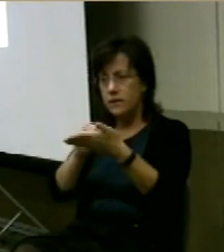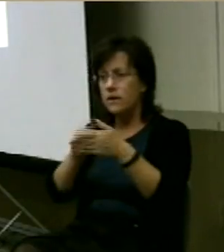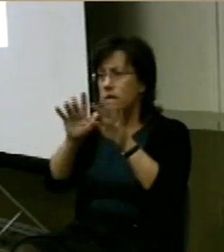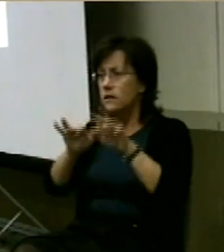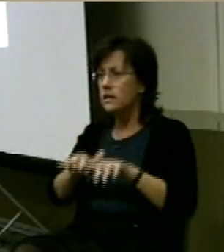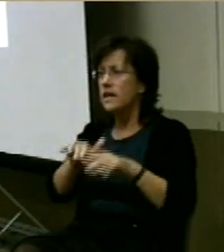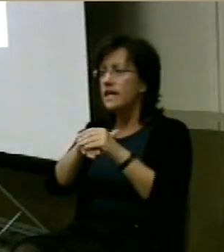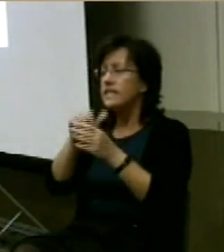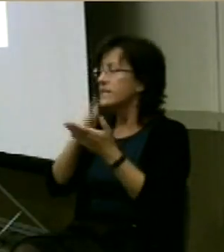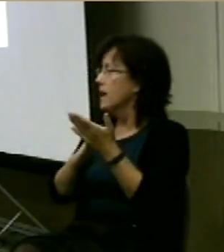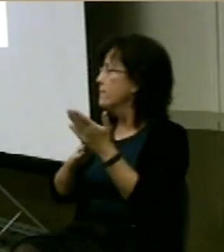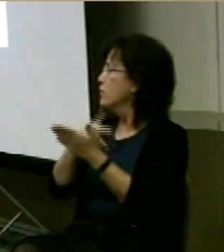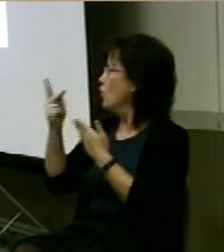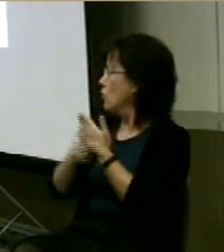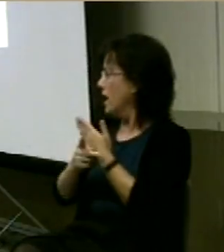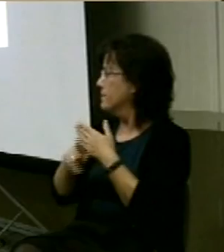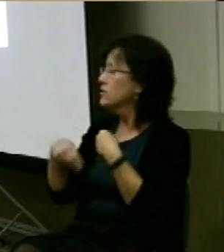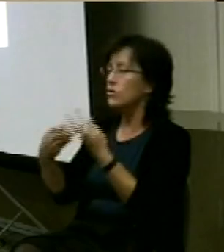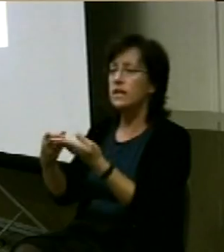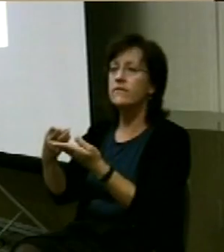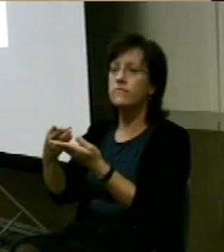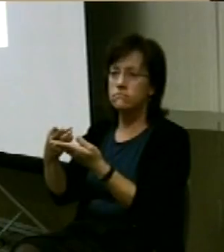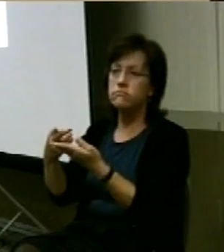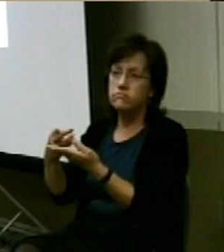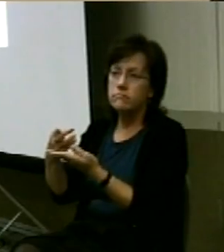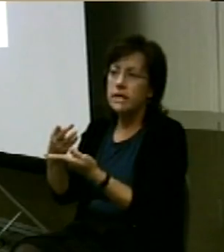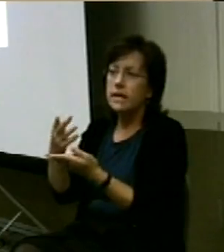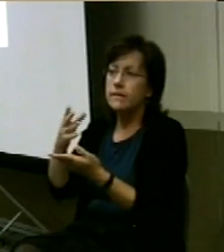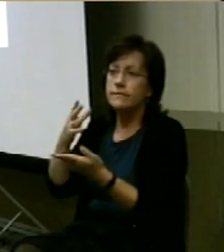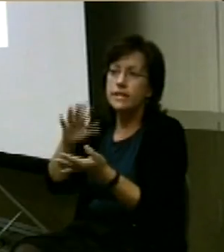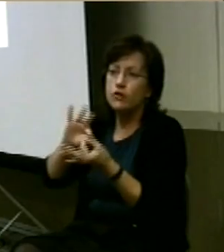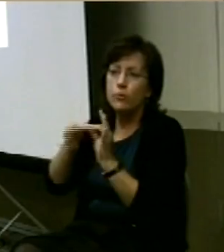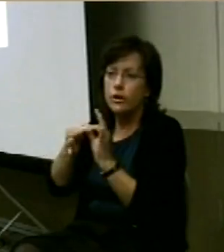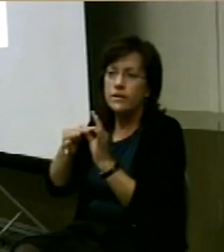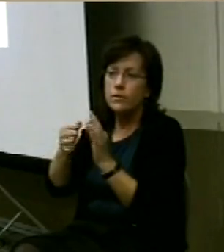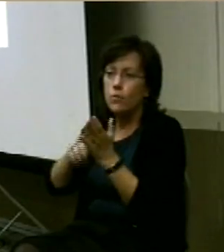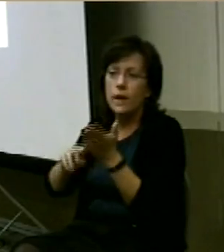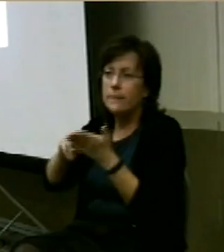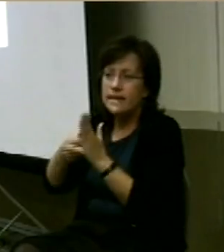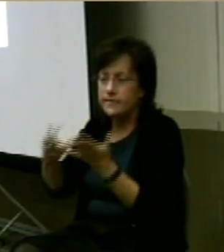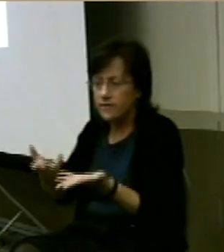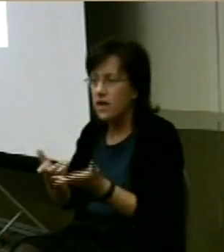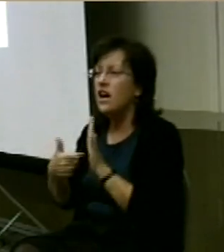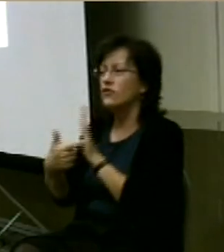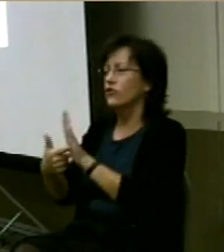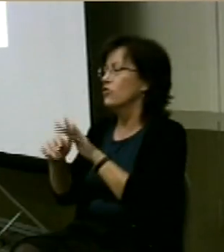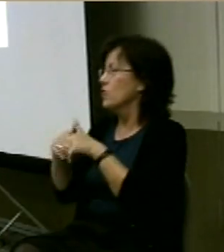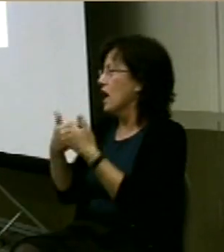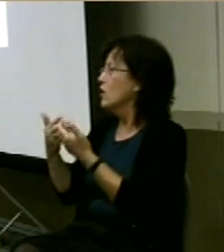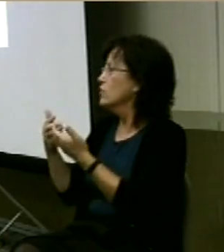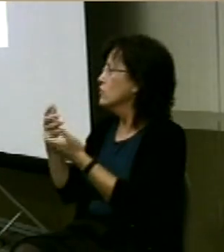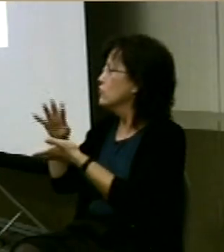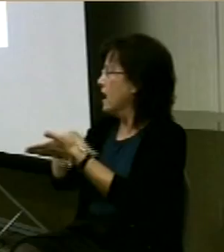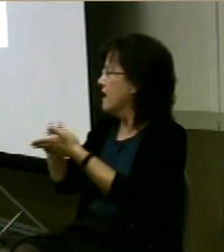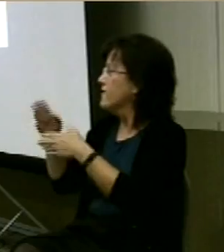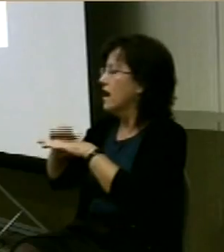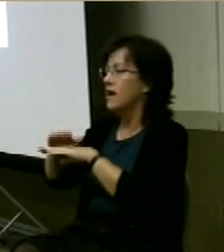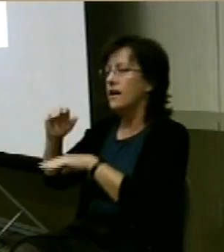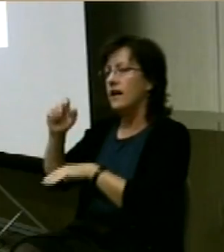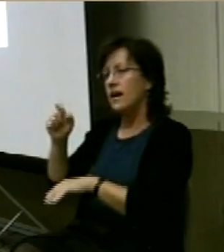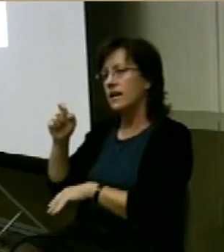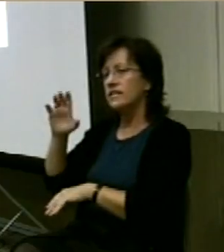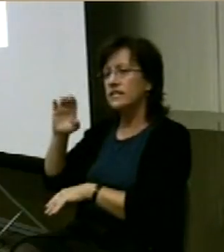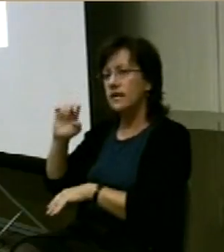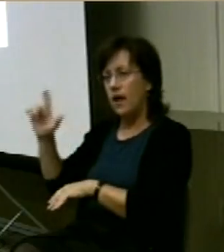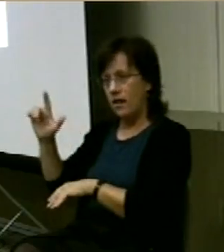to give you meaningful information. We're going to show you how to do that with an Excel spreadsheet, and those are, we have some ISRC